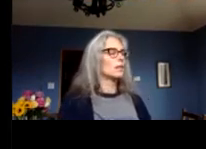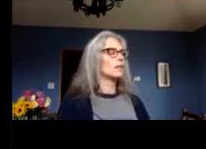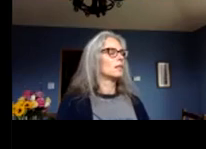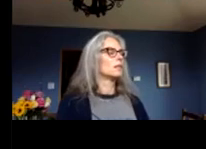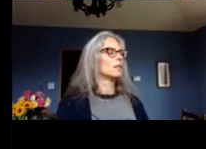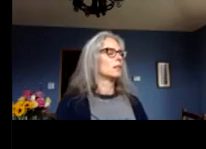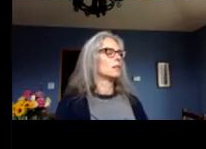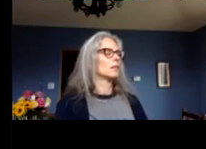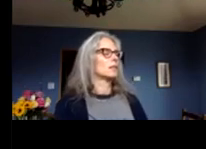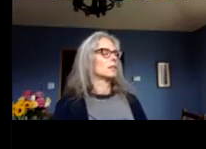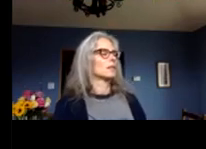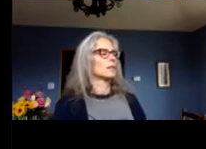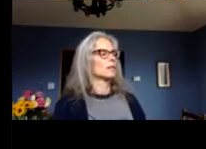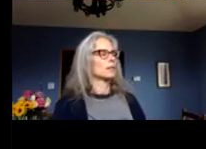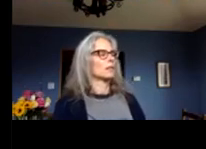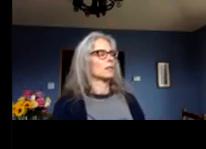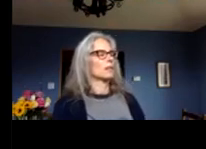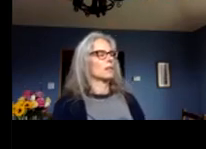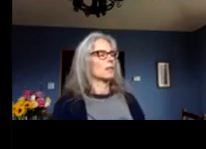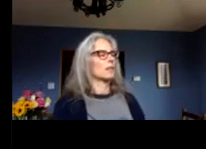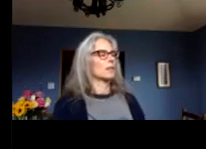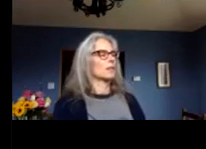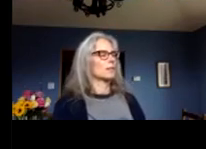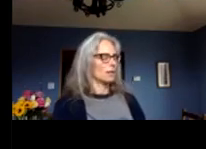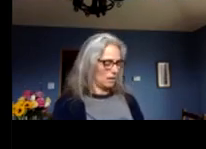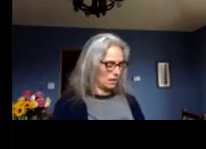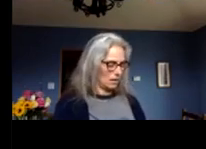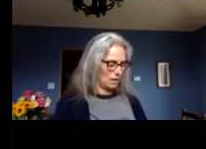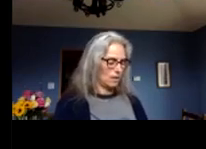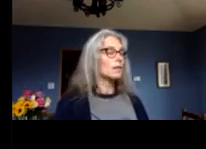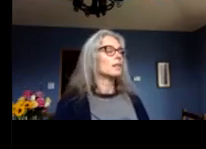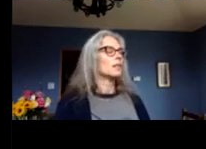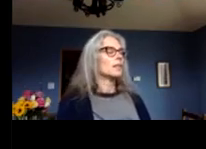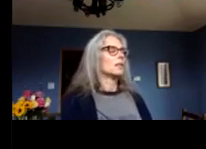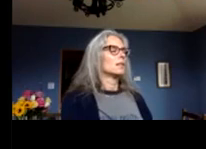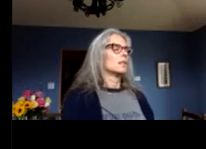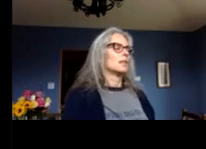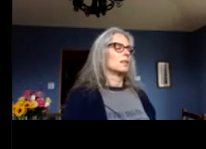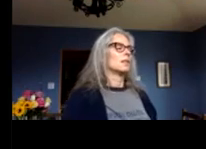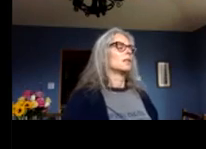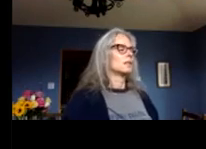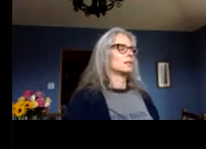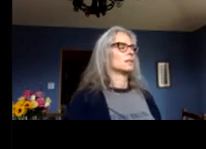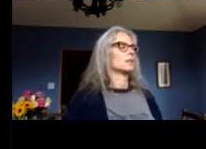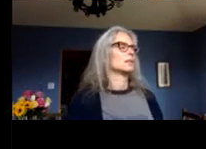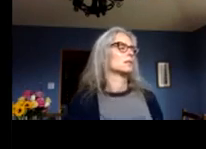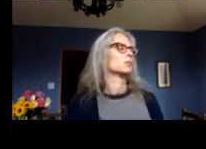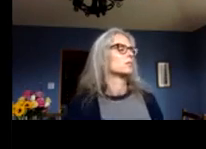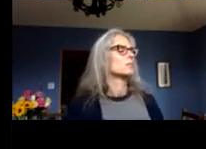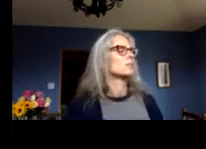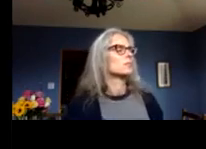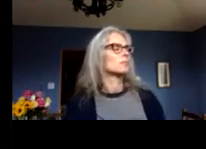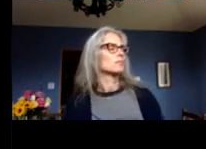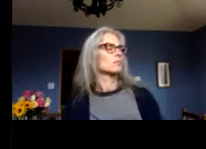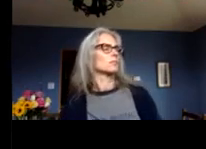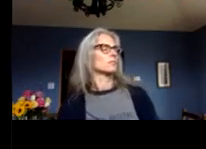of move your body. If you need to check email or something like that, feel free to go ahead and do that. I'm going to give you